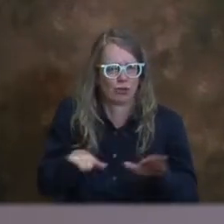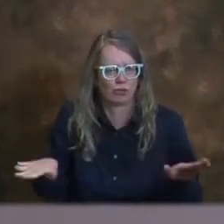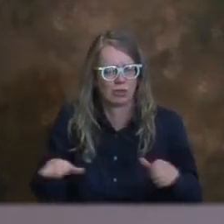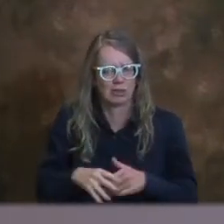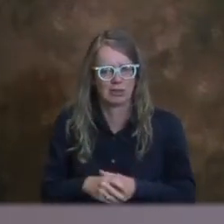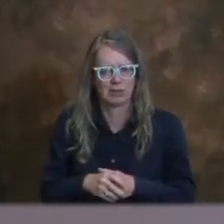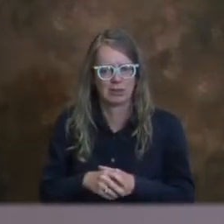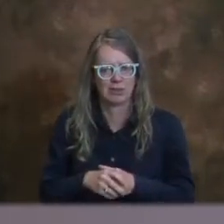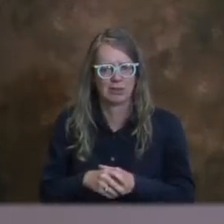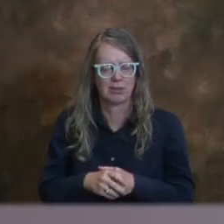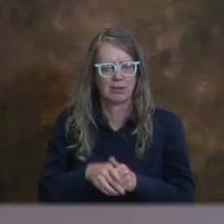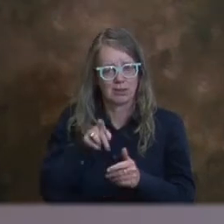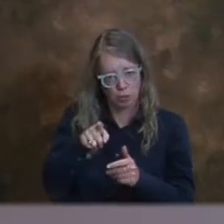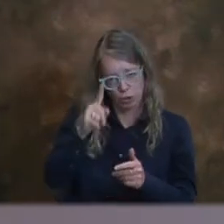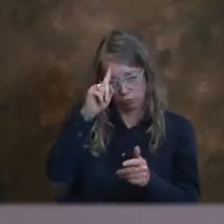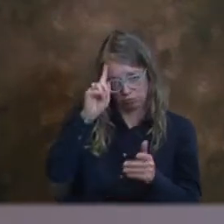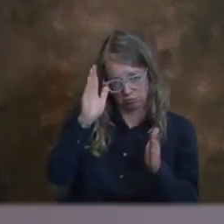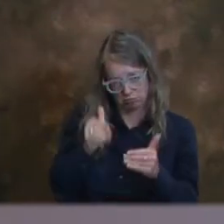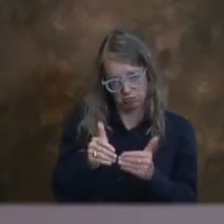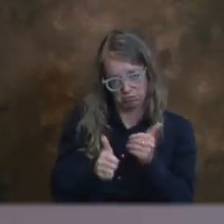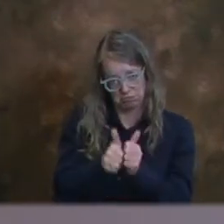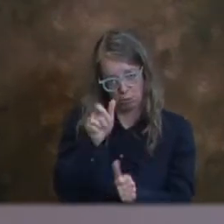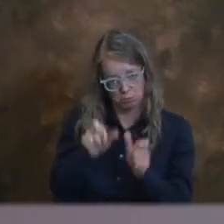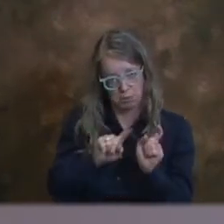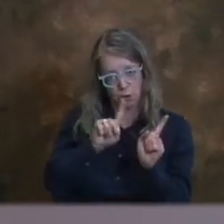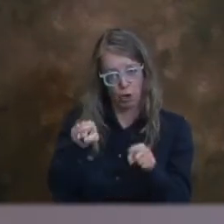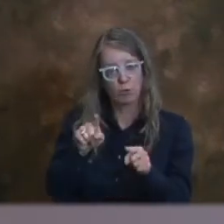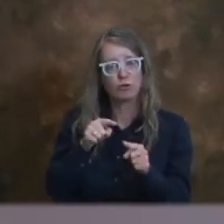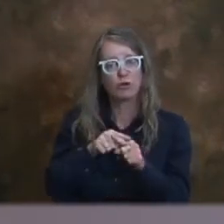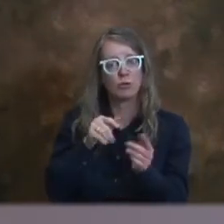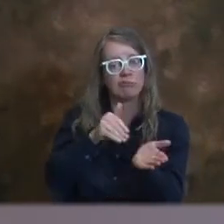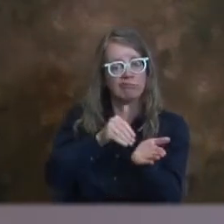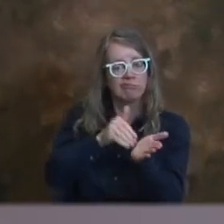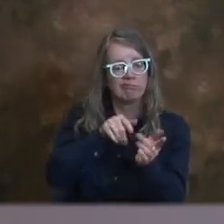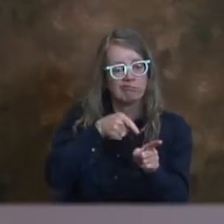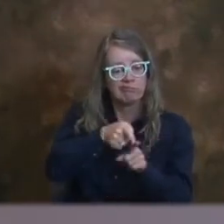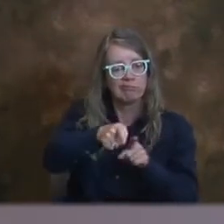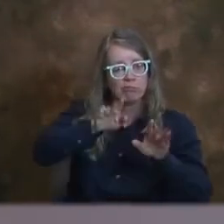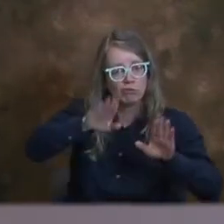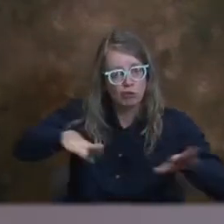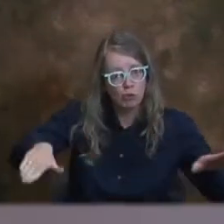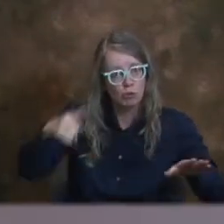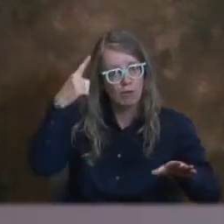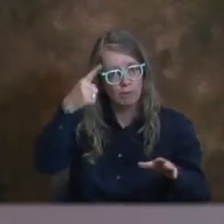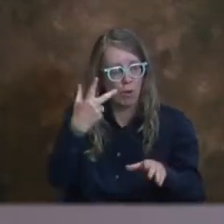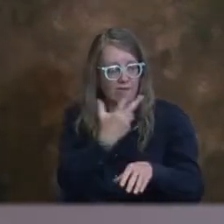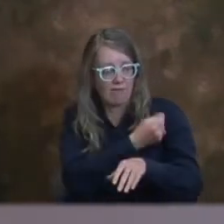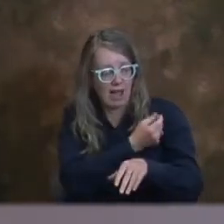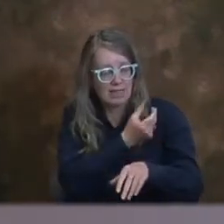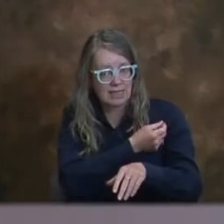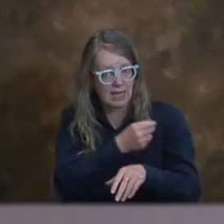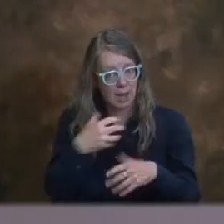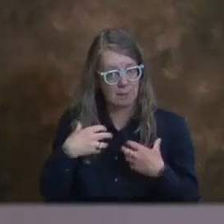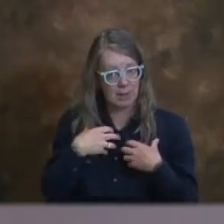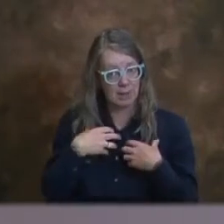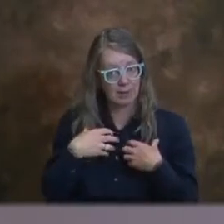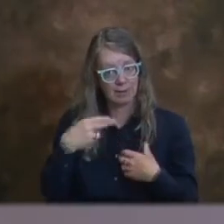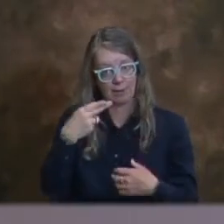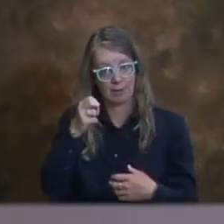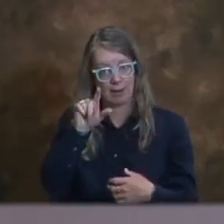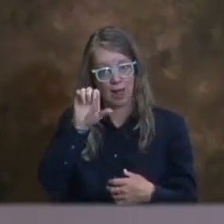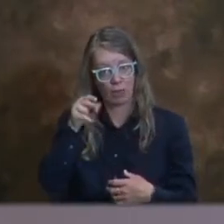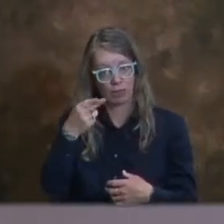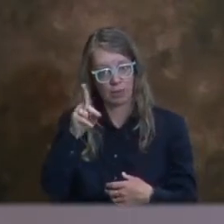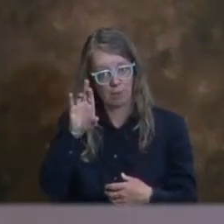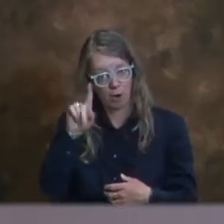it your expectation that most people would go to a pediatrician's office to get that vaccine? Would our health department be involved in giving out those vaccines? What's kind